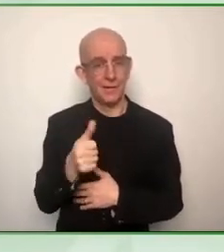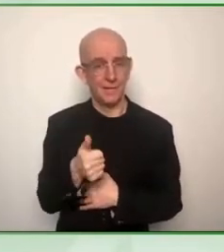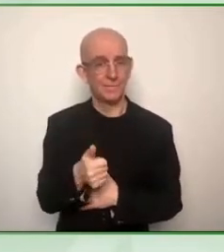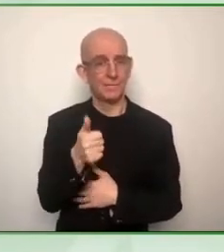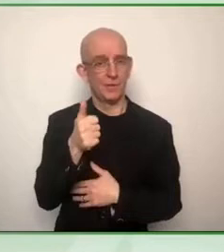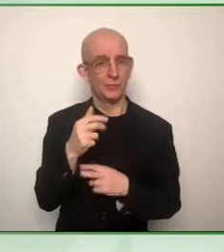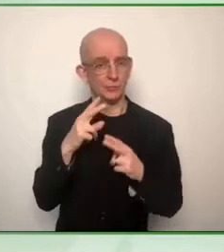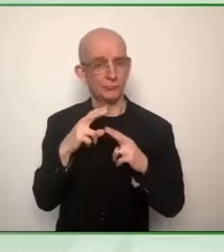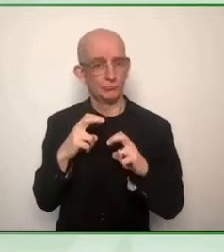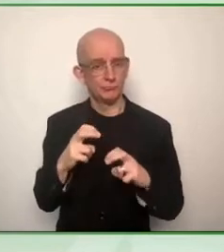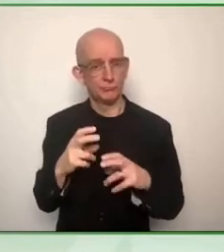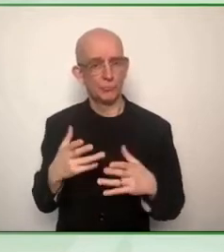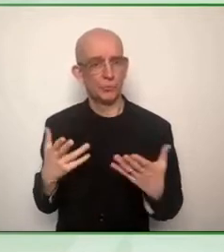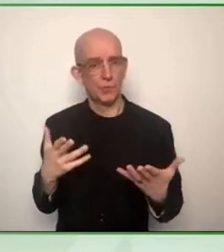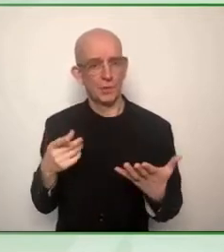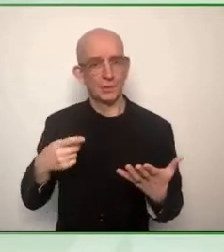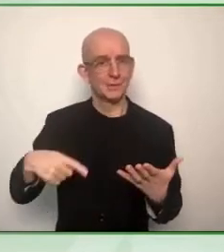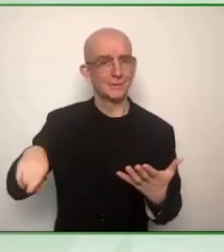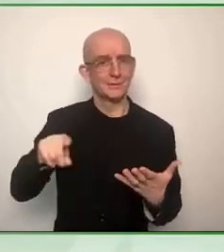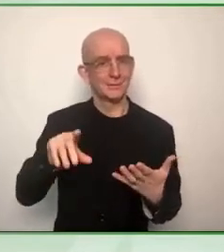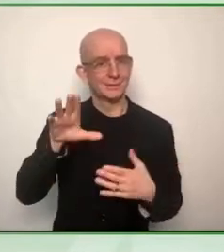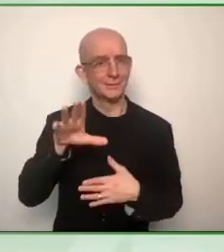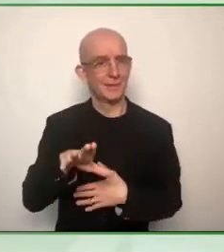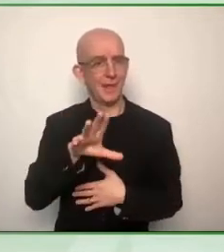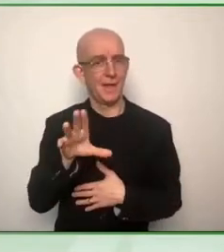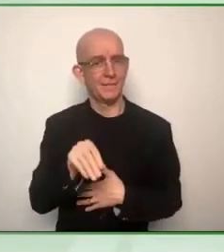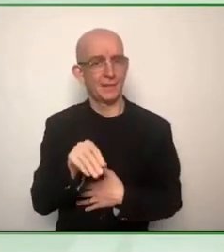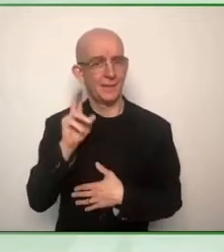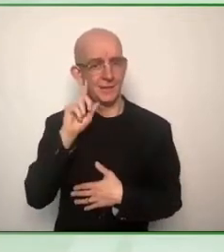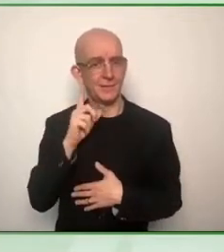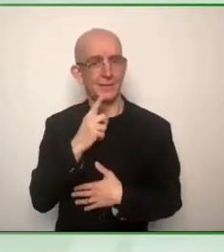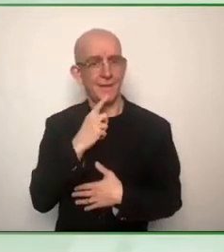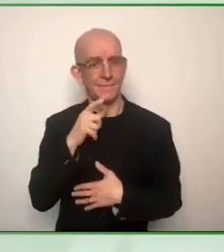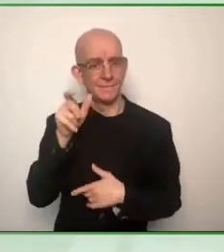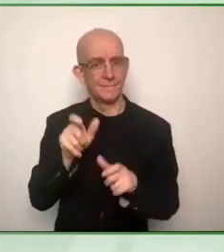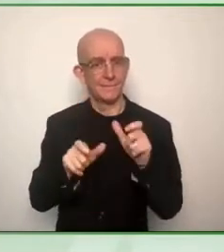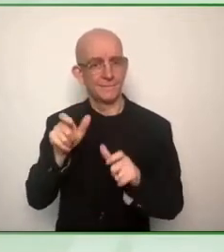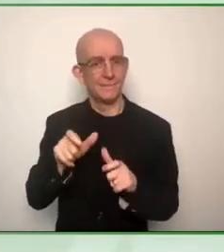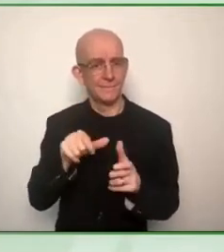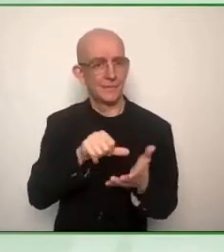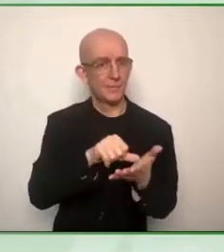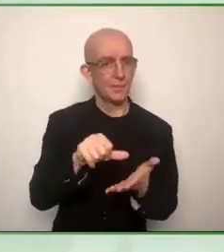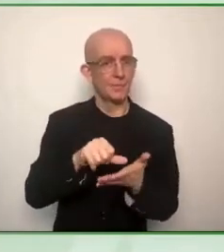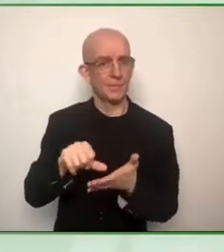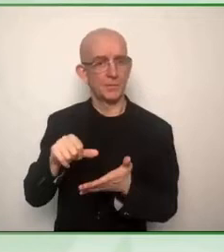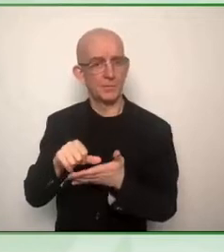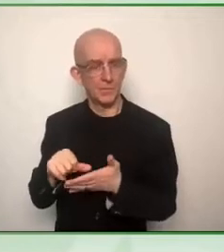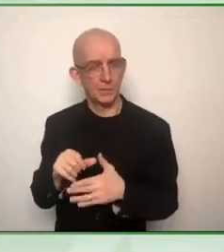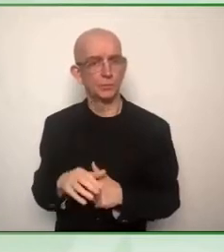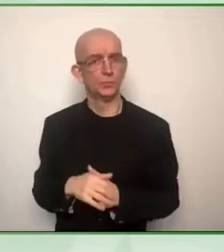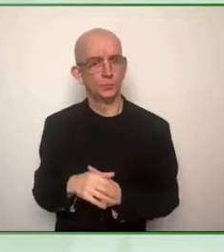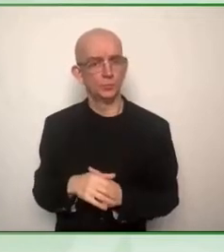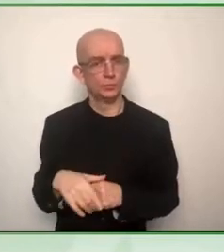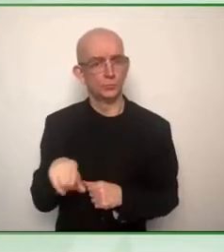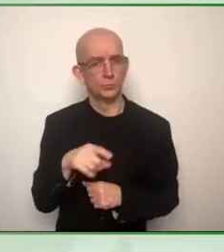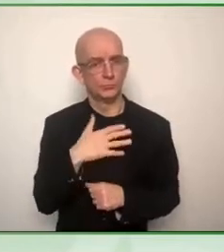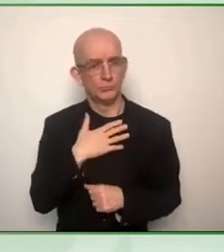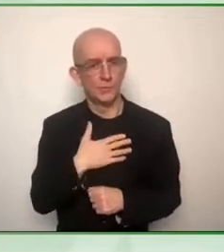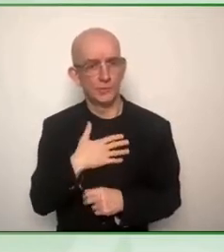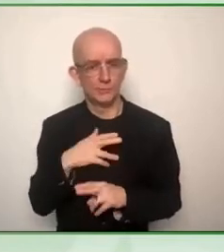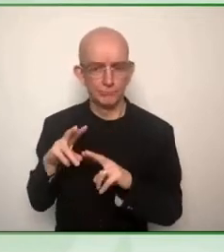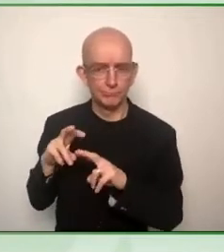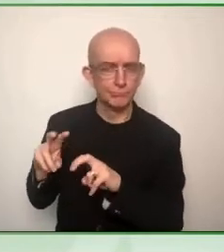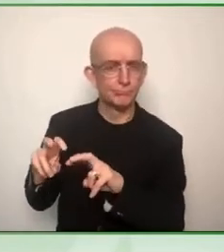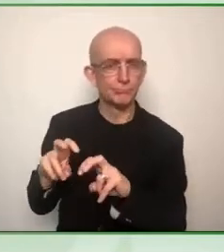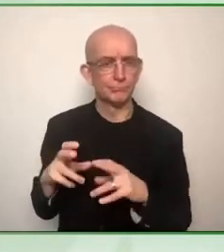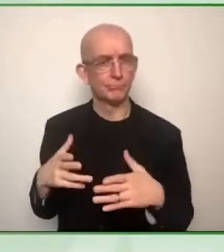spending their time, which organizations they're engaging with most, and then where they're struggling to communicate and engage with those